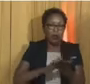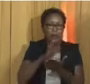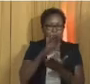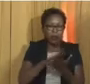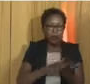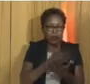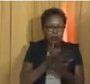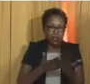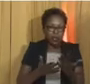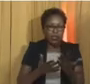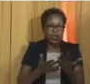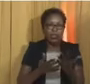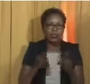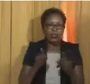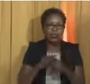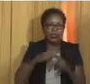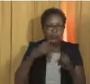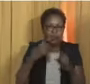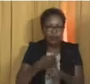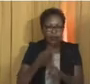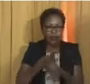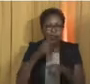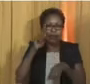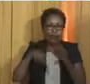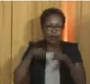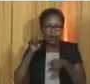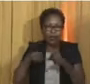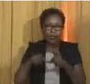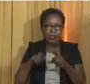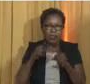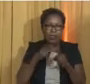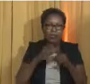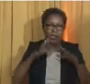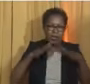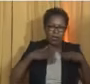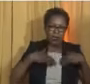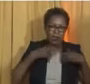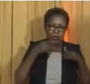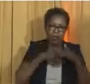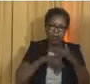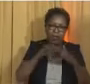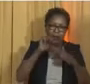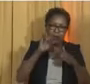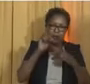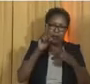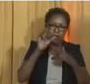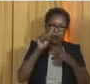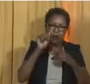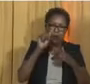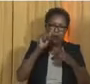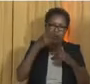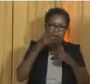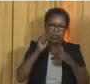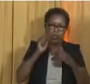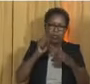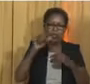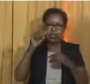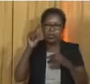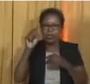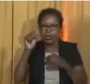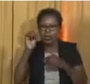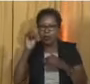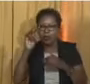its various variants have been accepted in Bangladesh, Belize, Colombia, Taiwan,